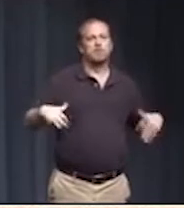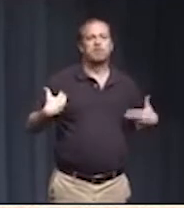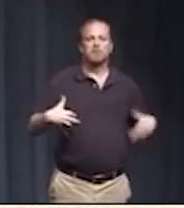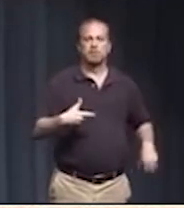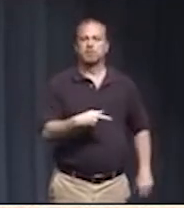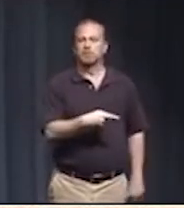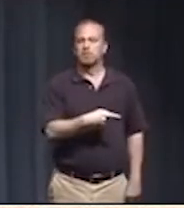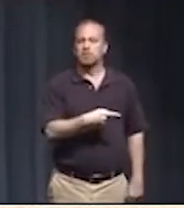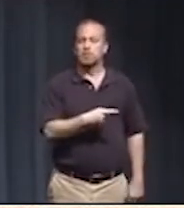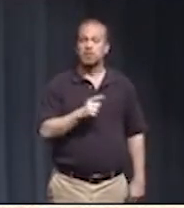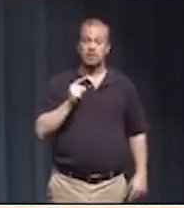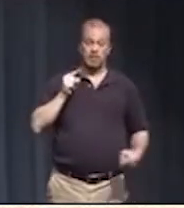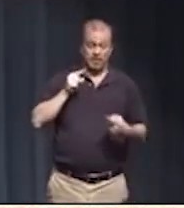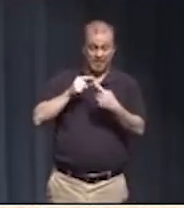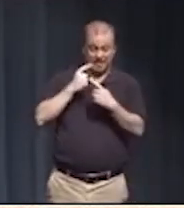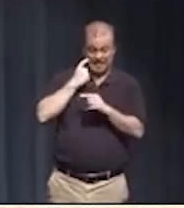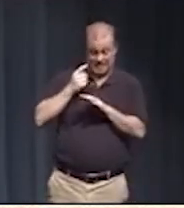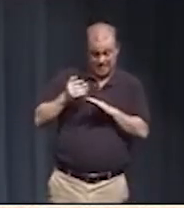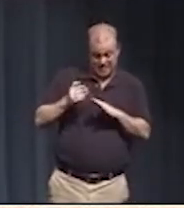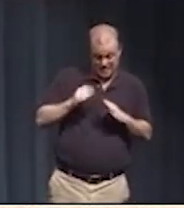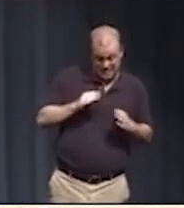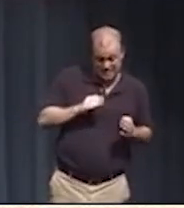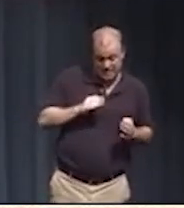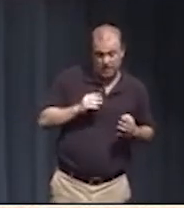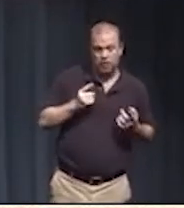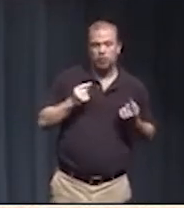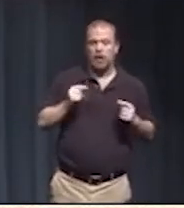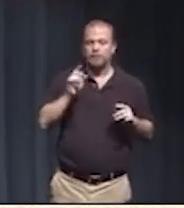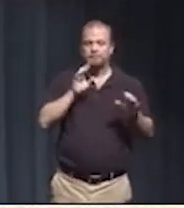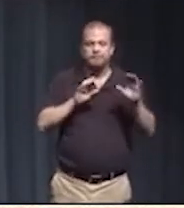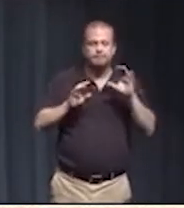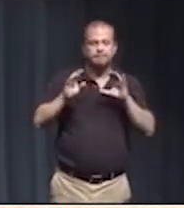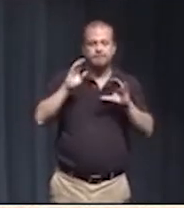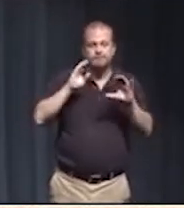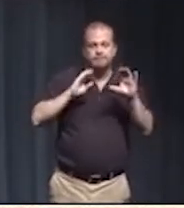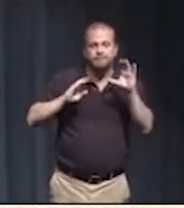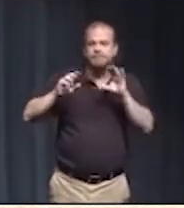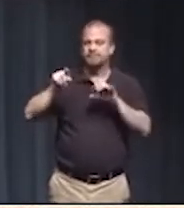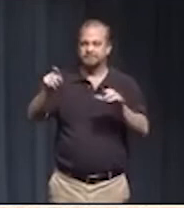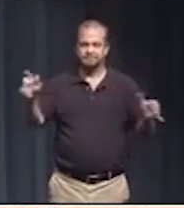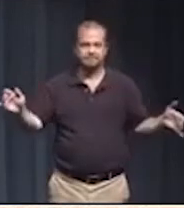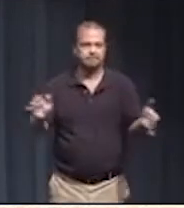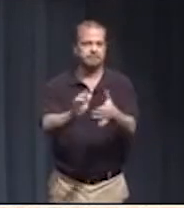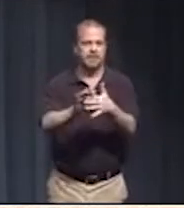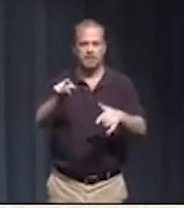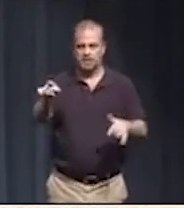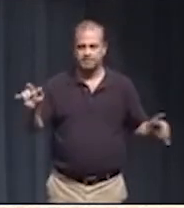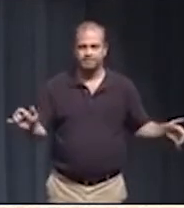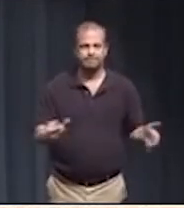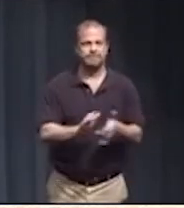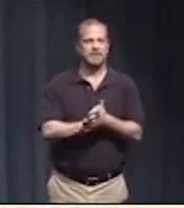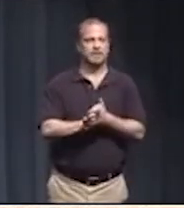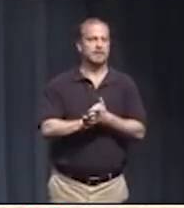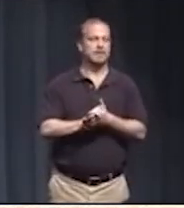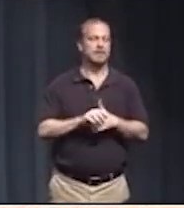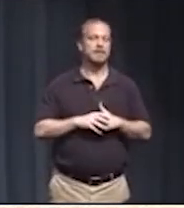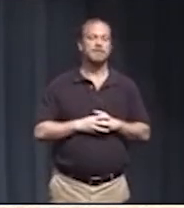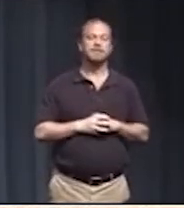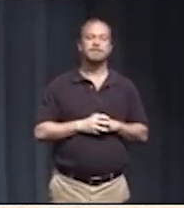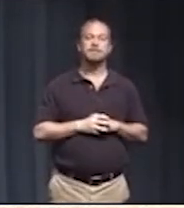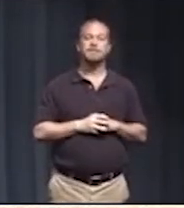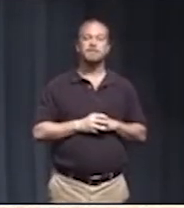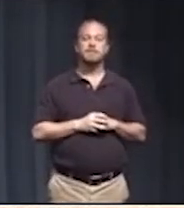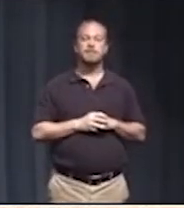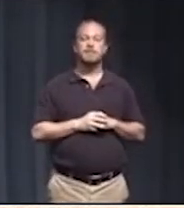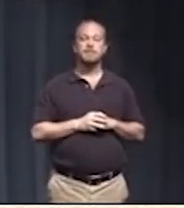yet, right up till near the end of her life, they were continuing to try and find somebody where they could marry her off to. She